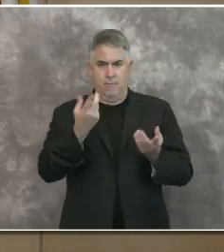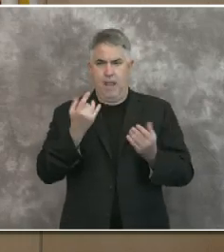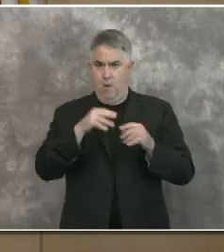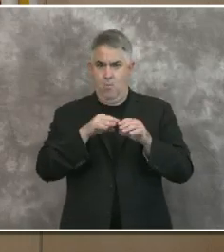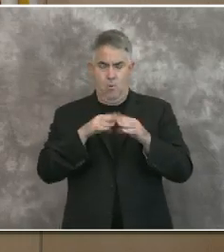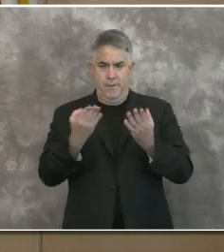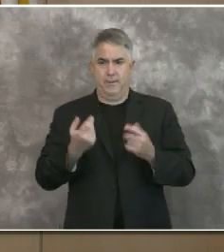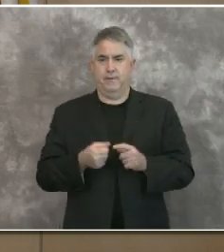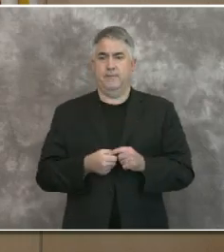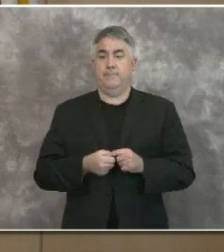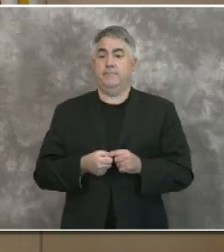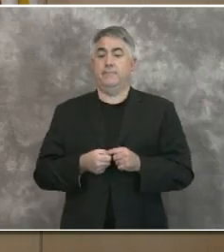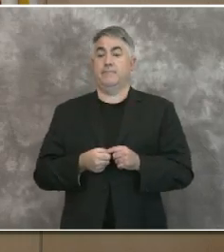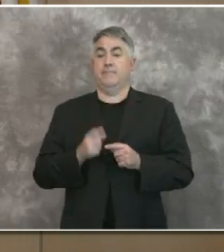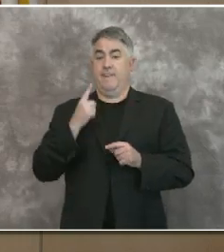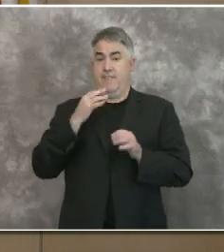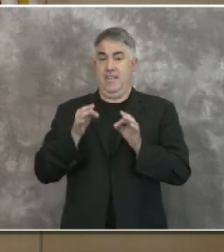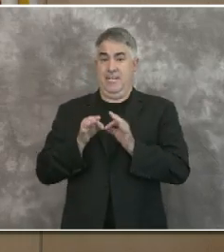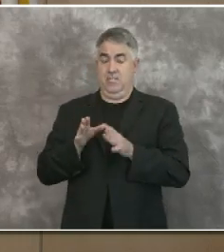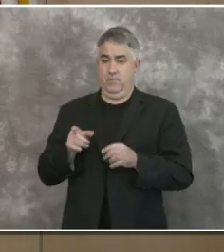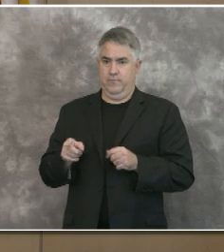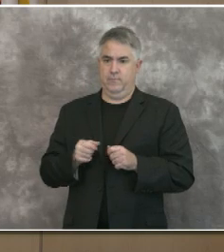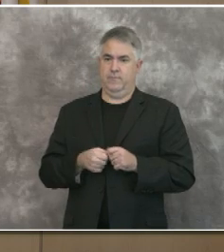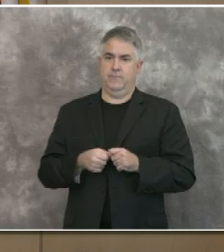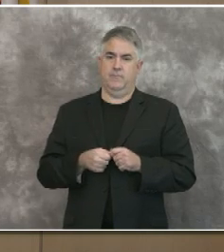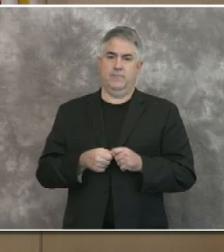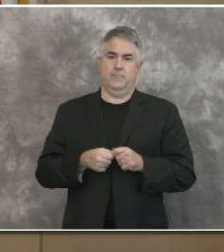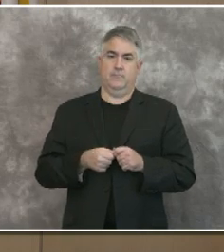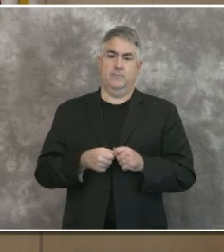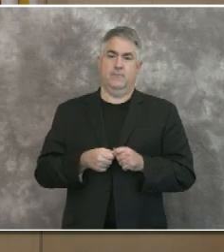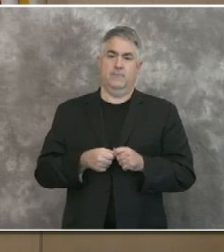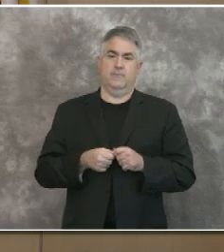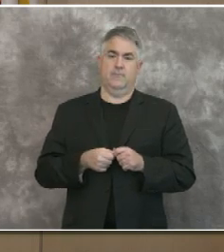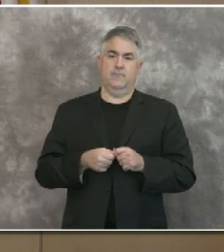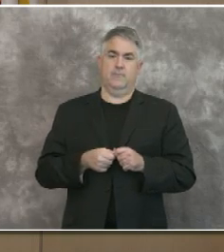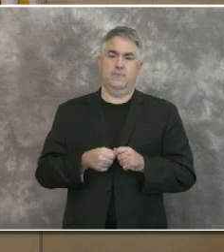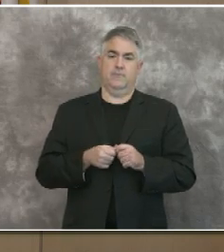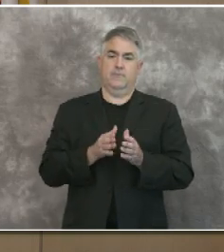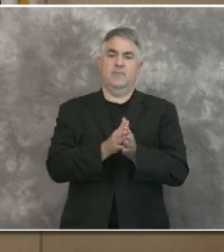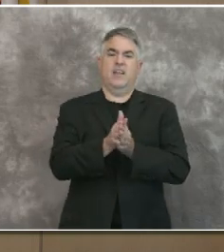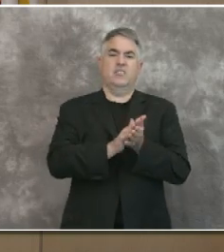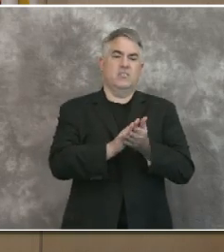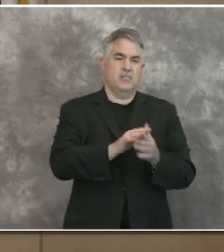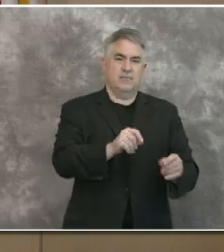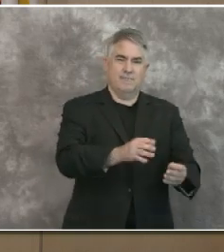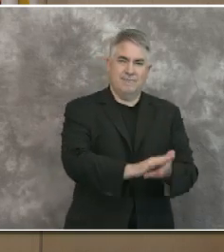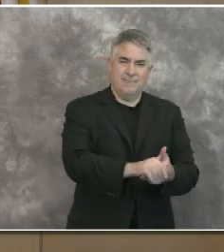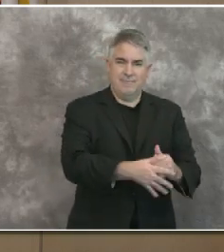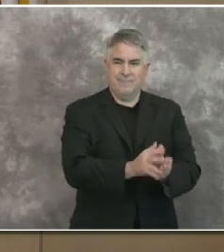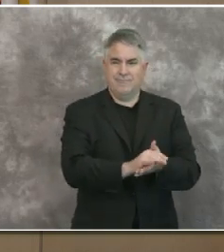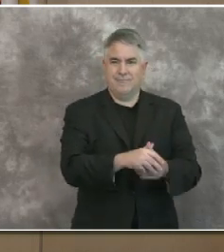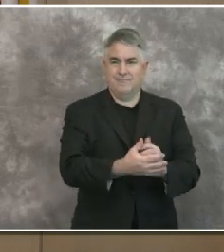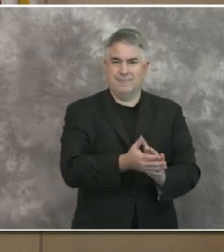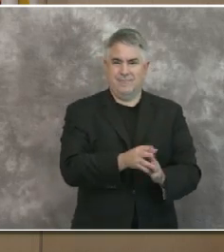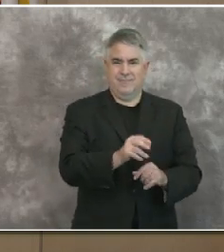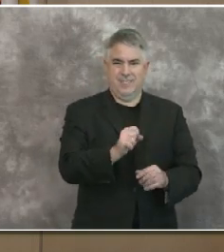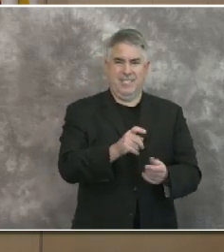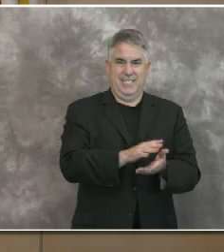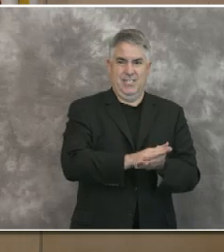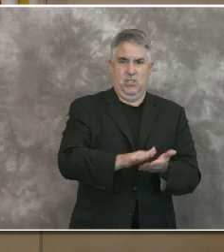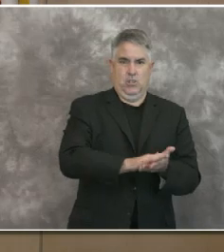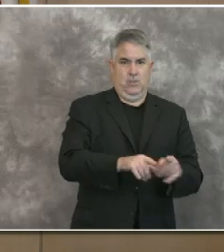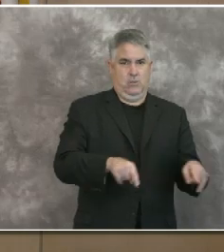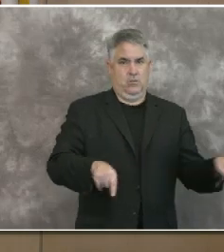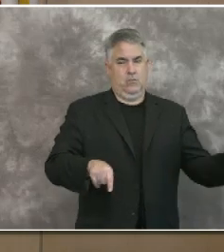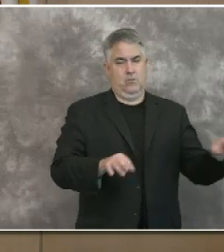essential and reopened businesses. The first is hygiene and sanitation. So there is nothing that needs to change or be